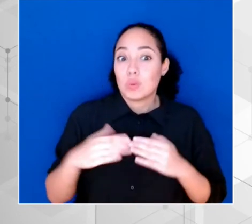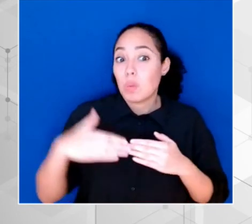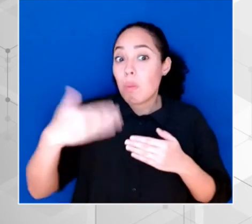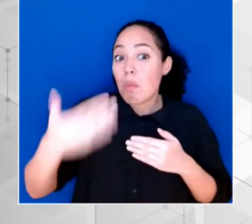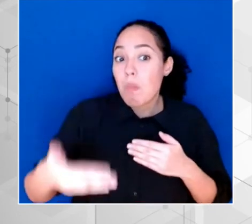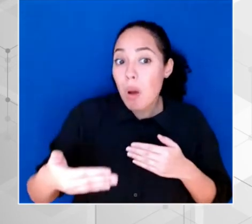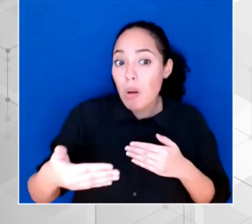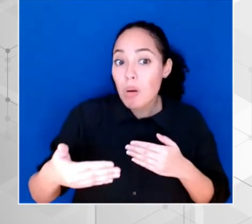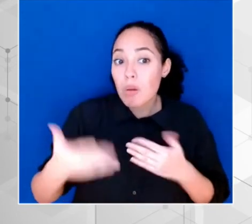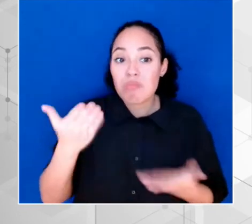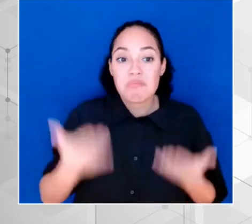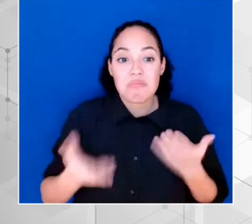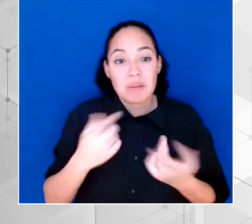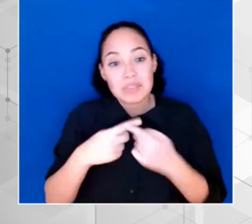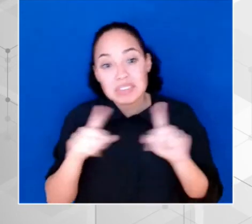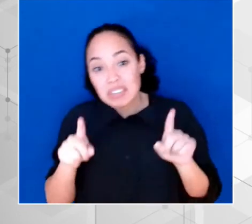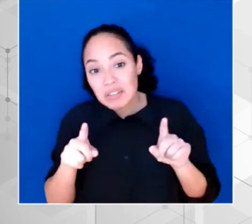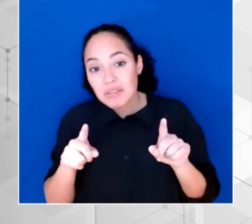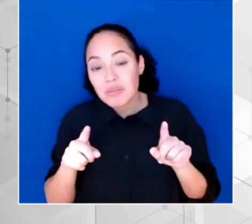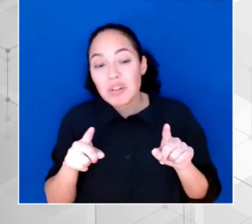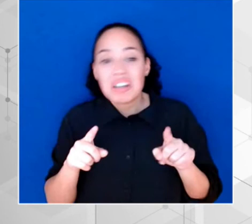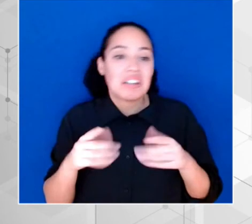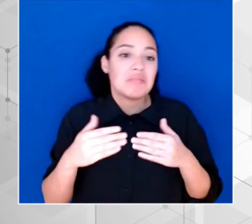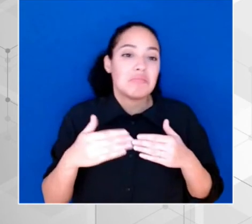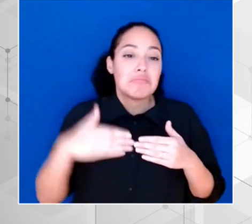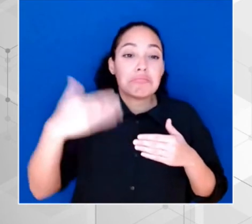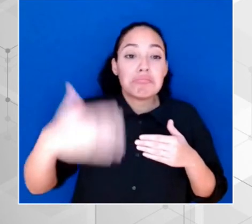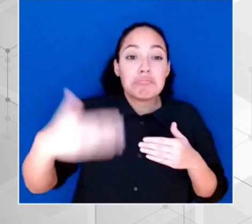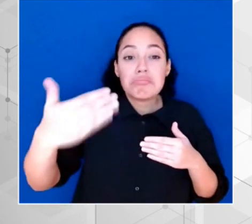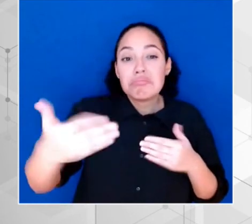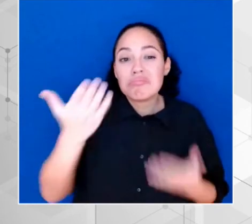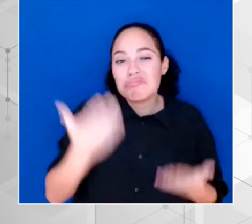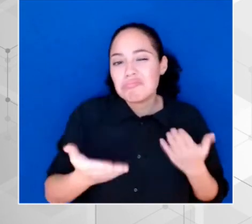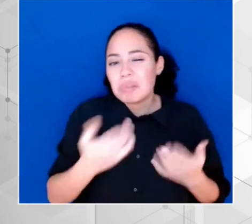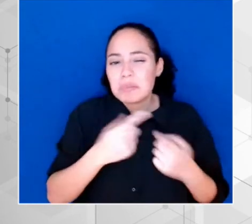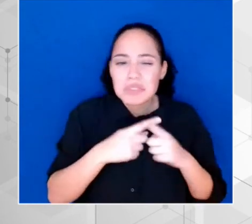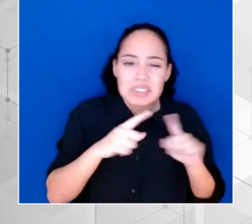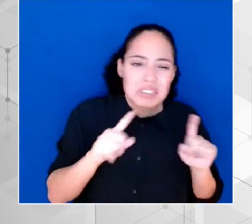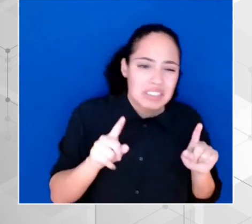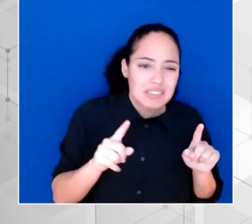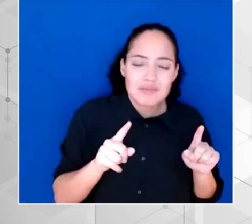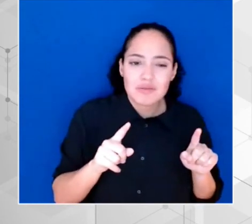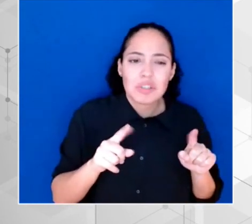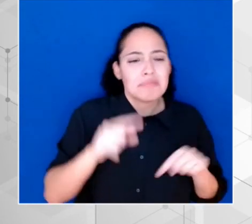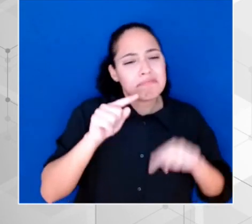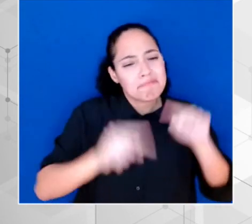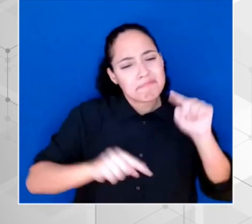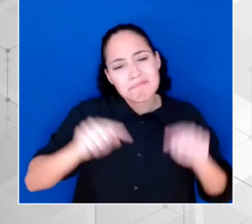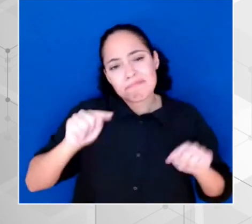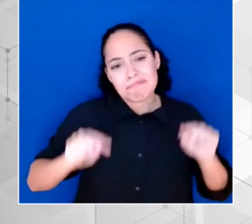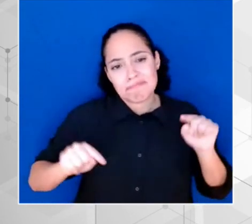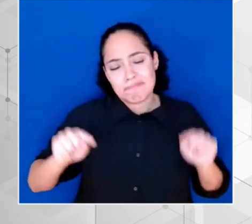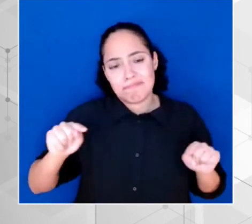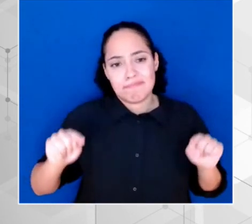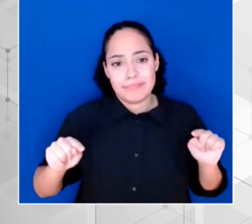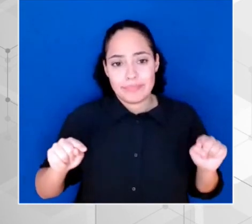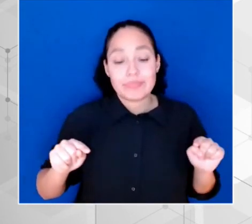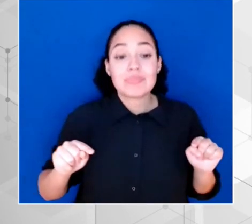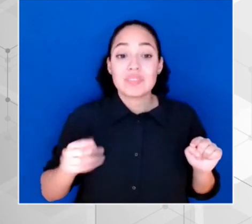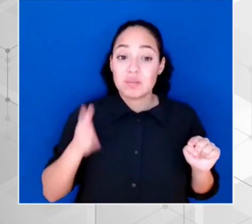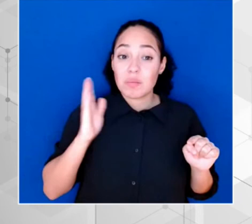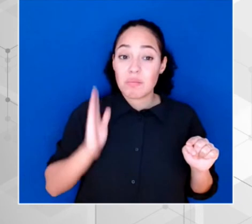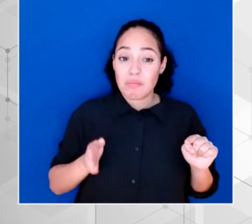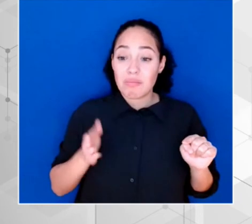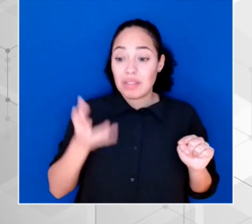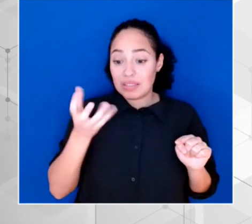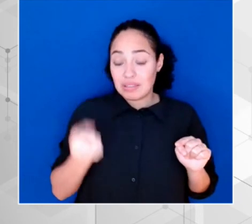impairments. So we need to build websites and web products for everyone, because there